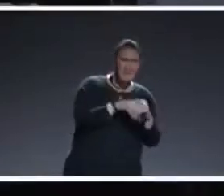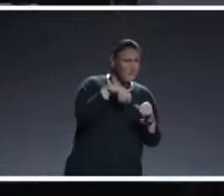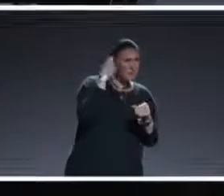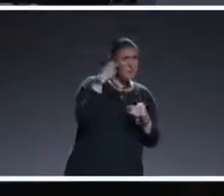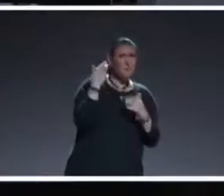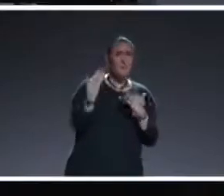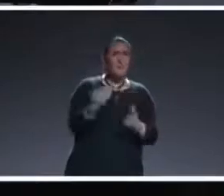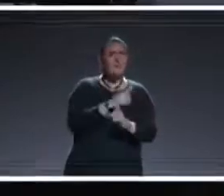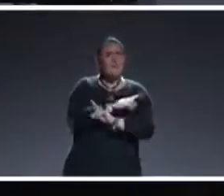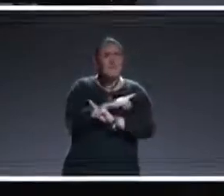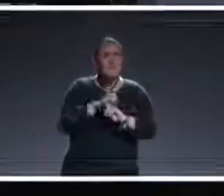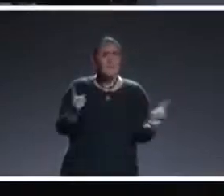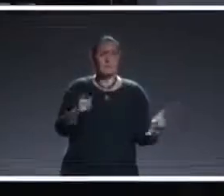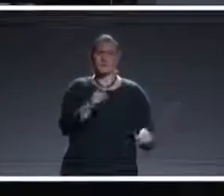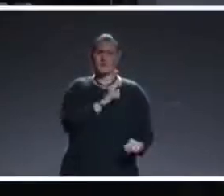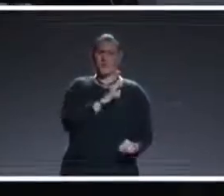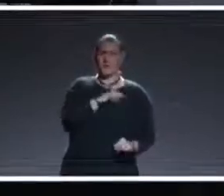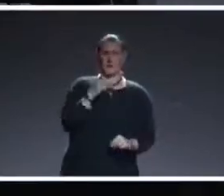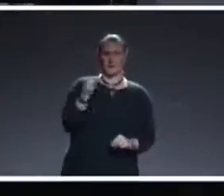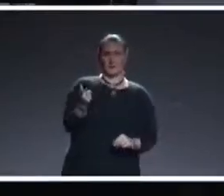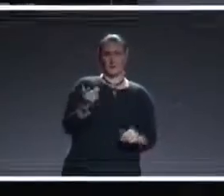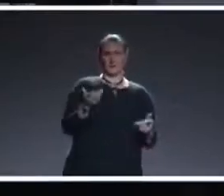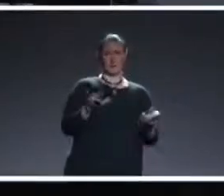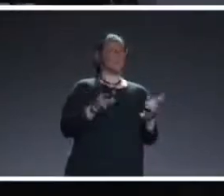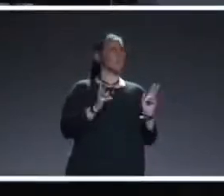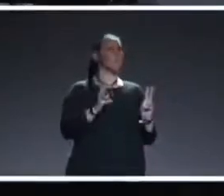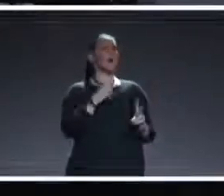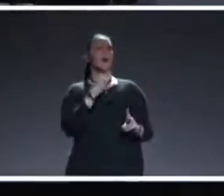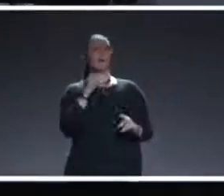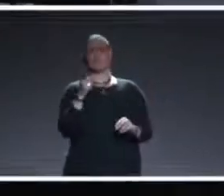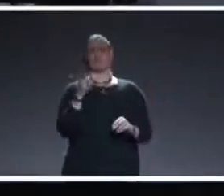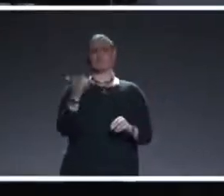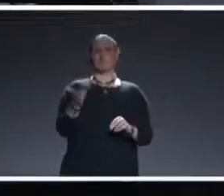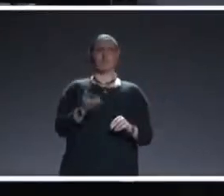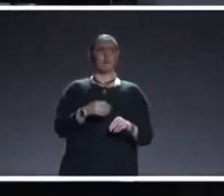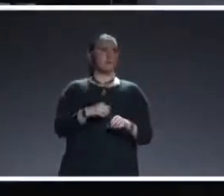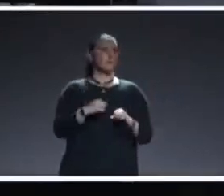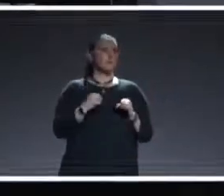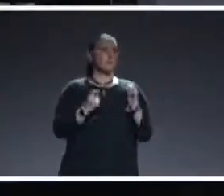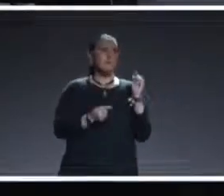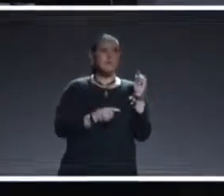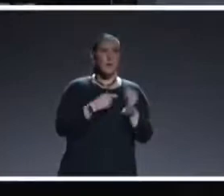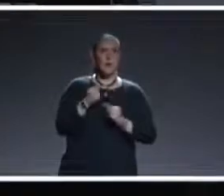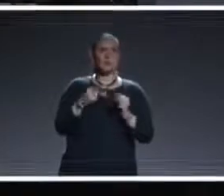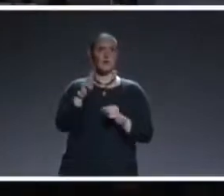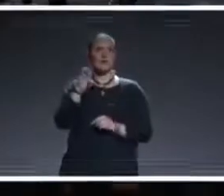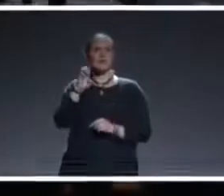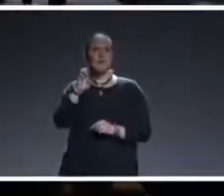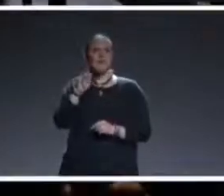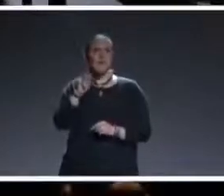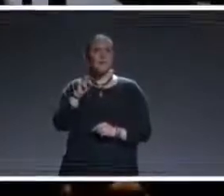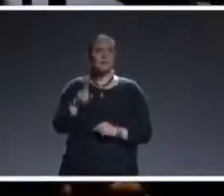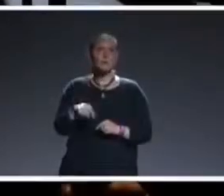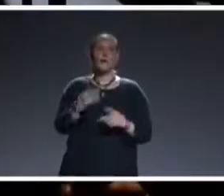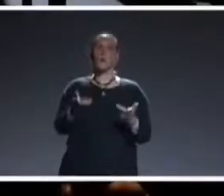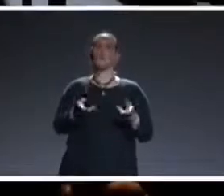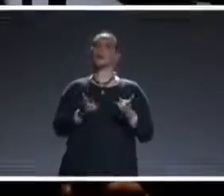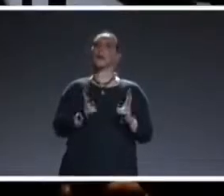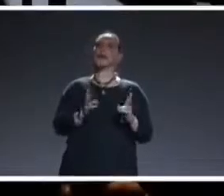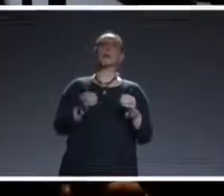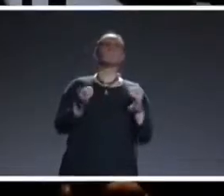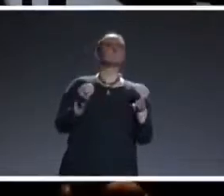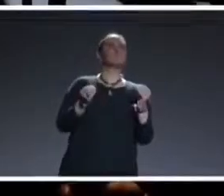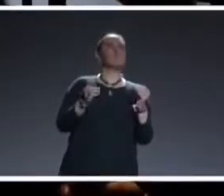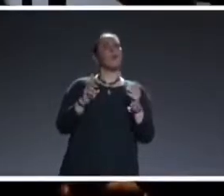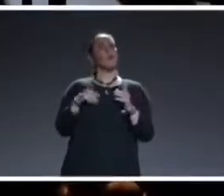that moment, but he's like casual brilliance just sort of rolls off of Keanu. And he was just like sitting there, and he